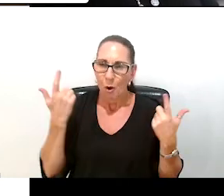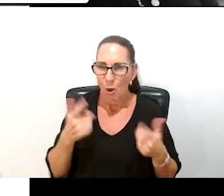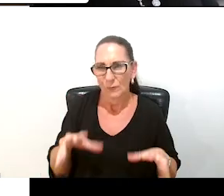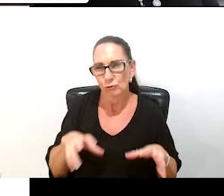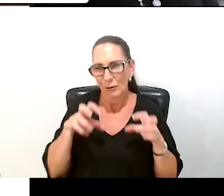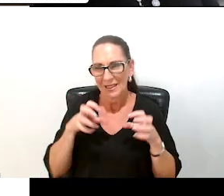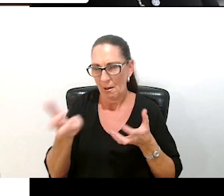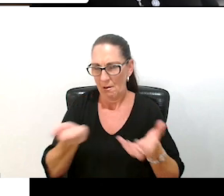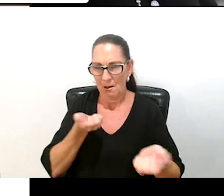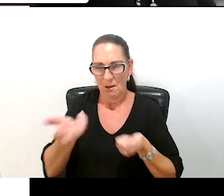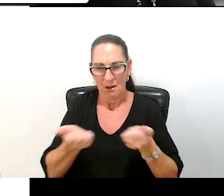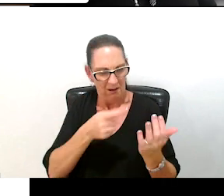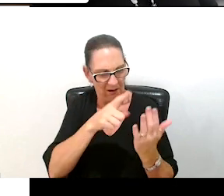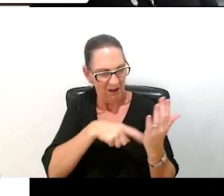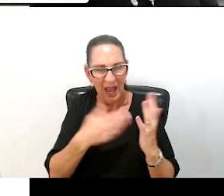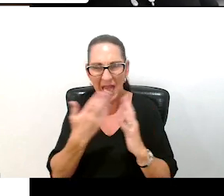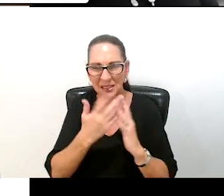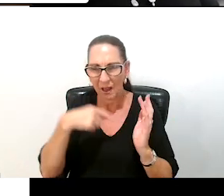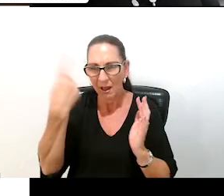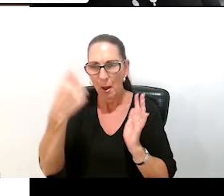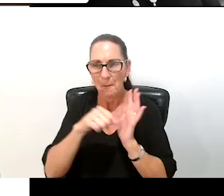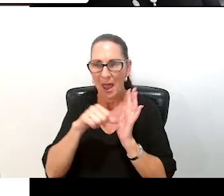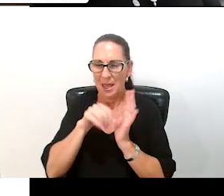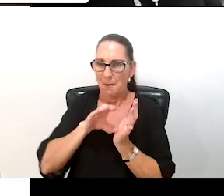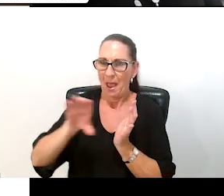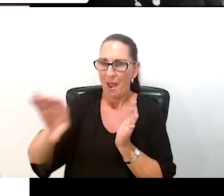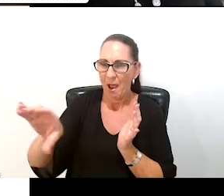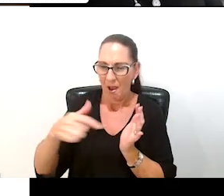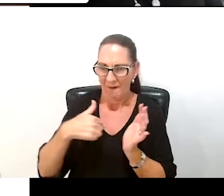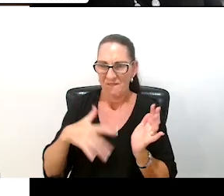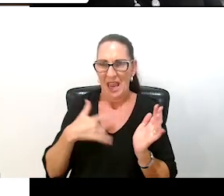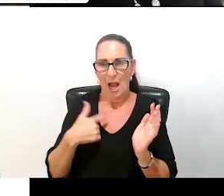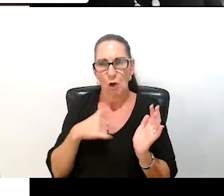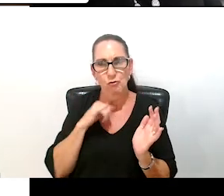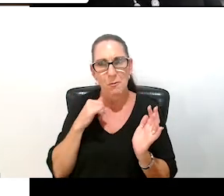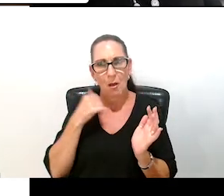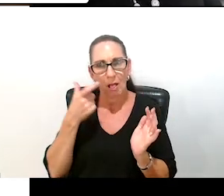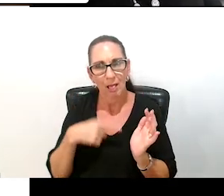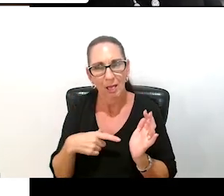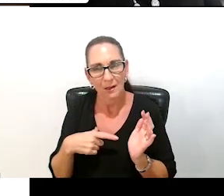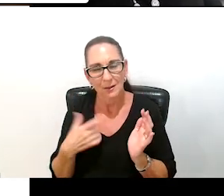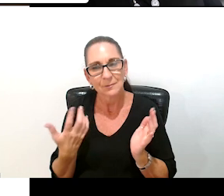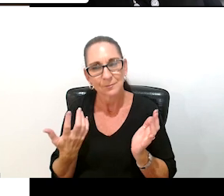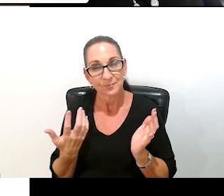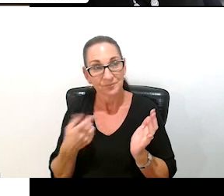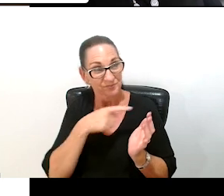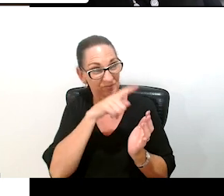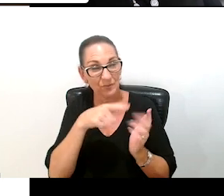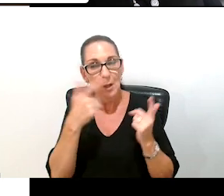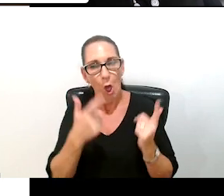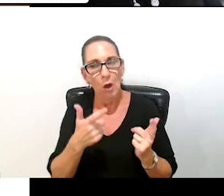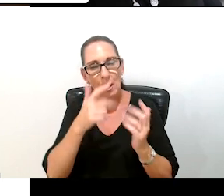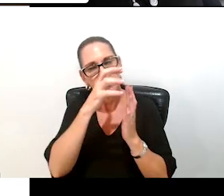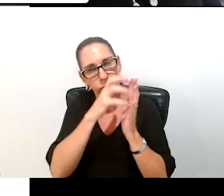received the letters. People were made to feel like criminals. So a lot of this is written down in the Royal Commission's